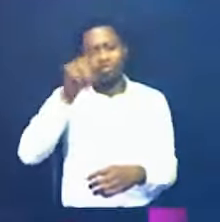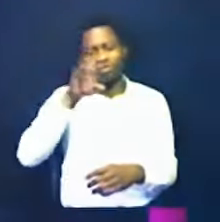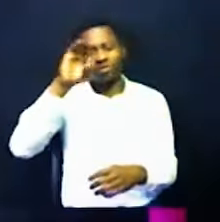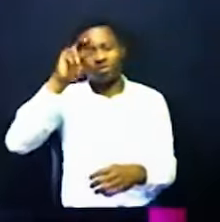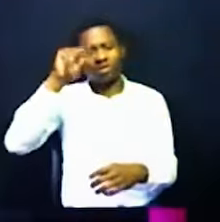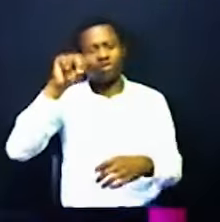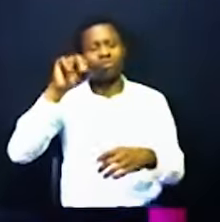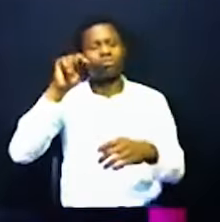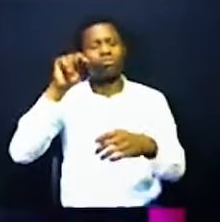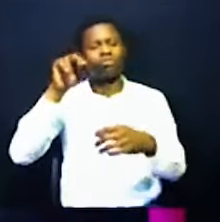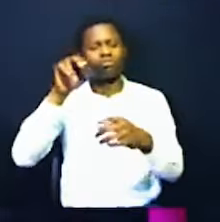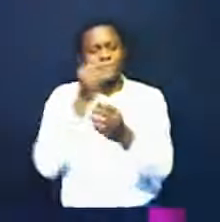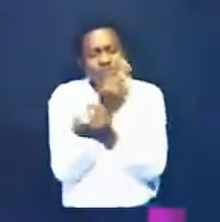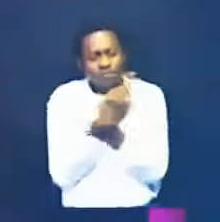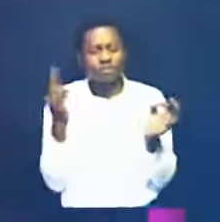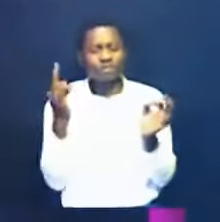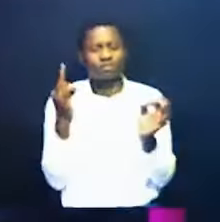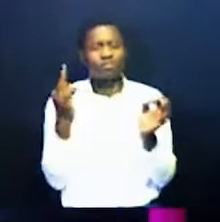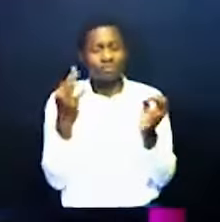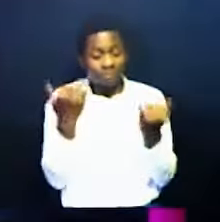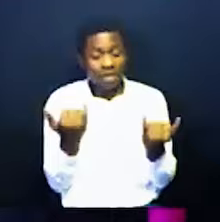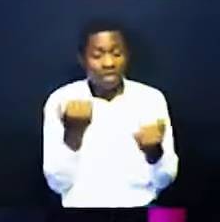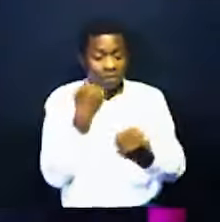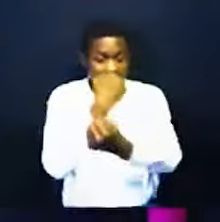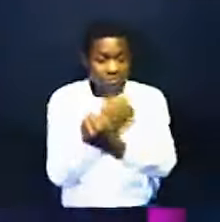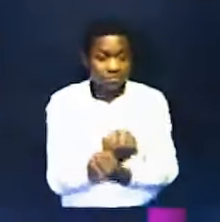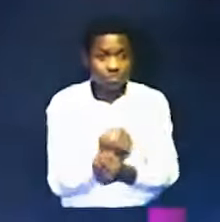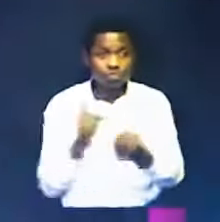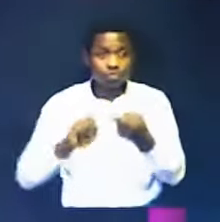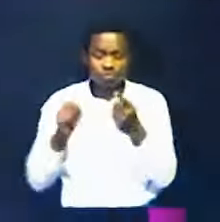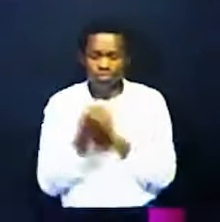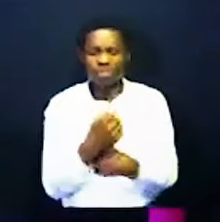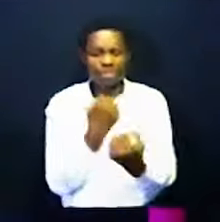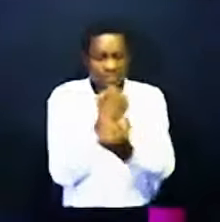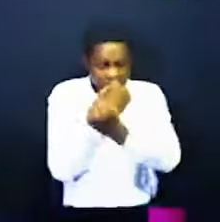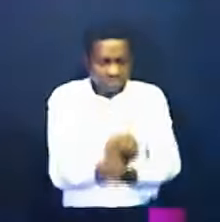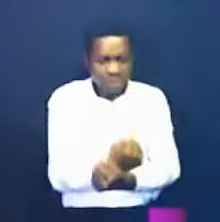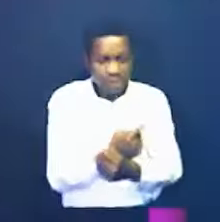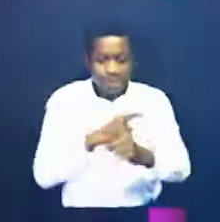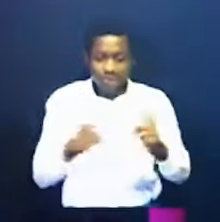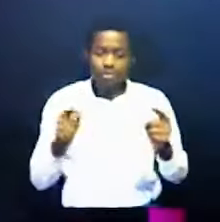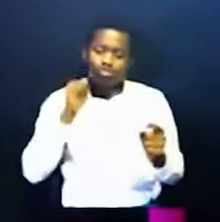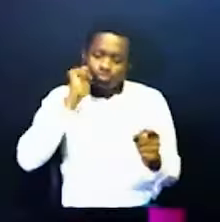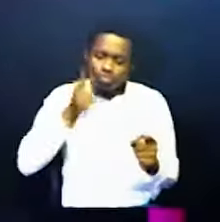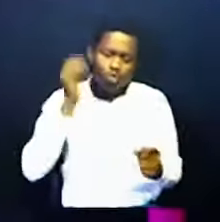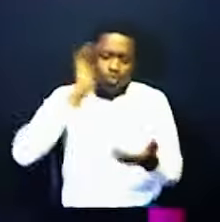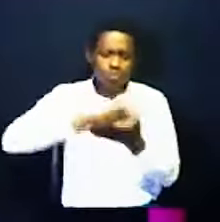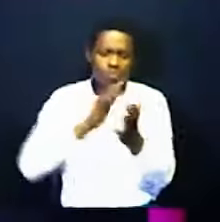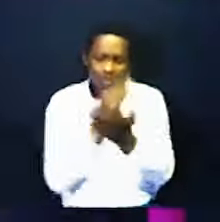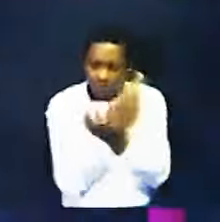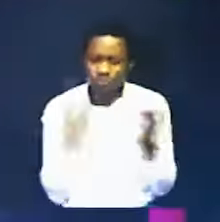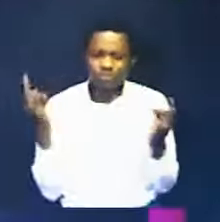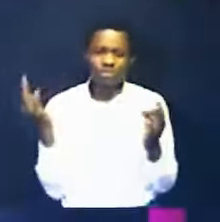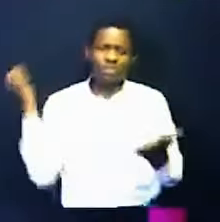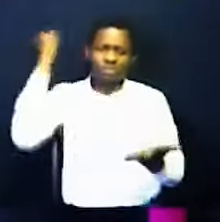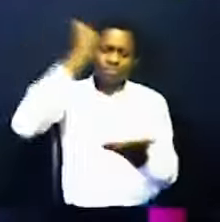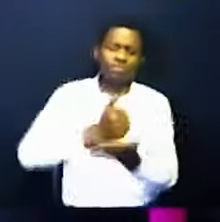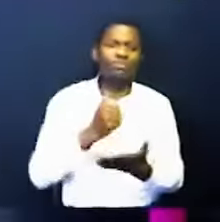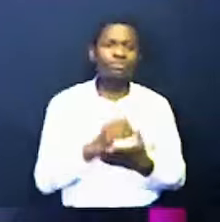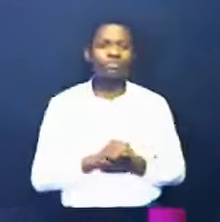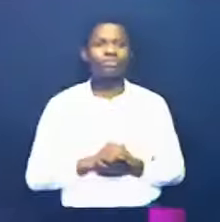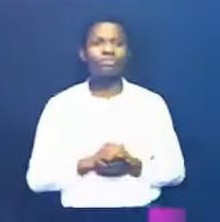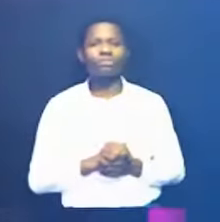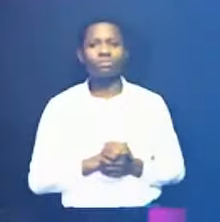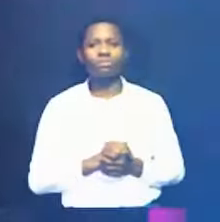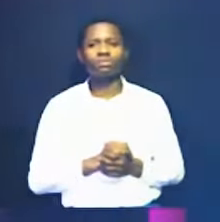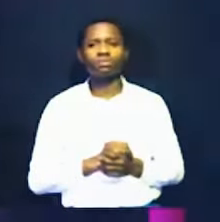of Zion. Now a captive. Today you are a captive, but tomorrow you will be set free. And as a